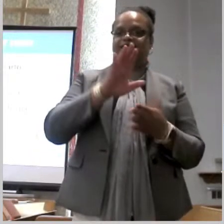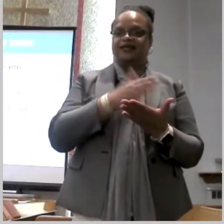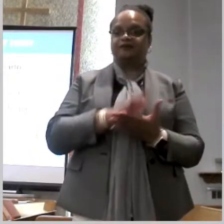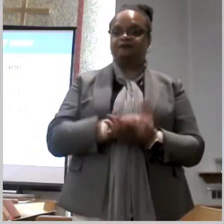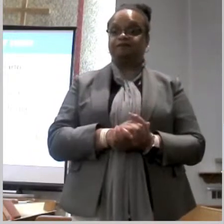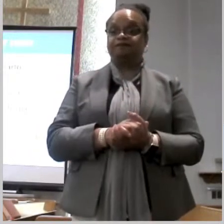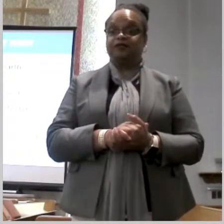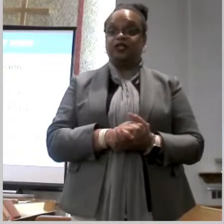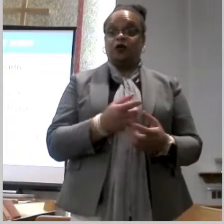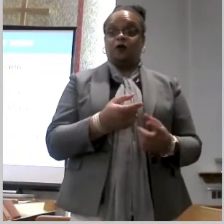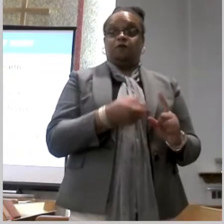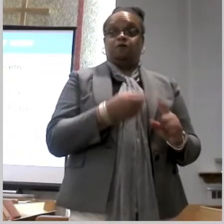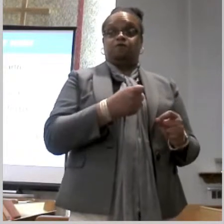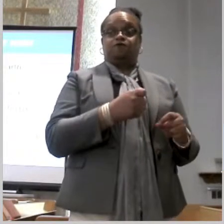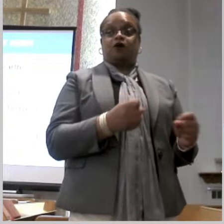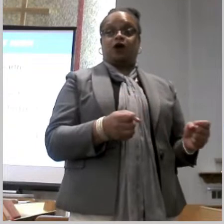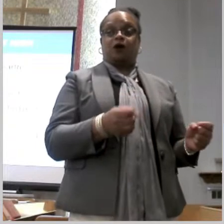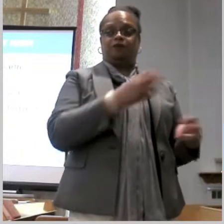From the ends of the